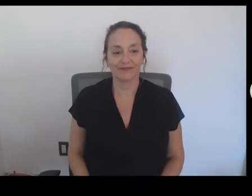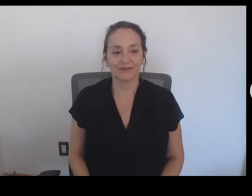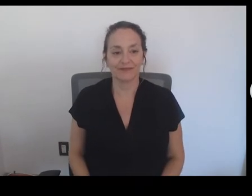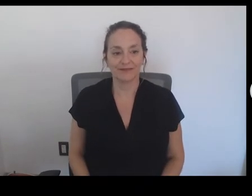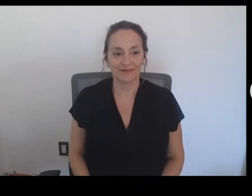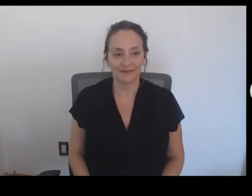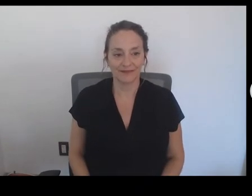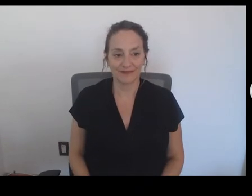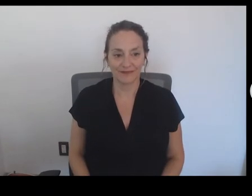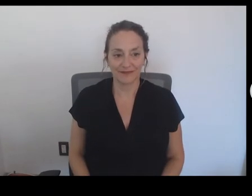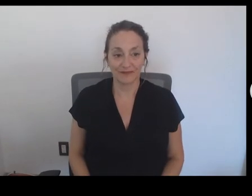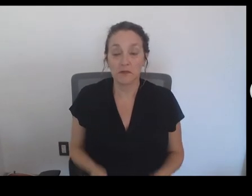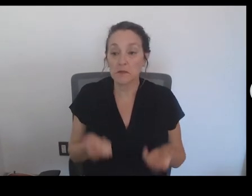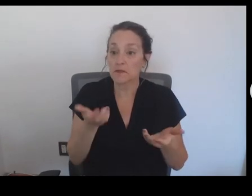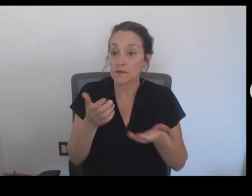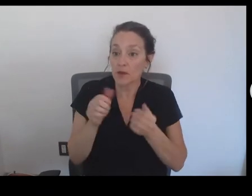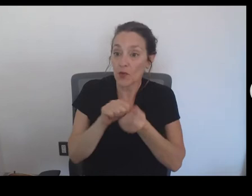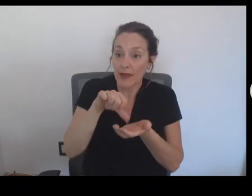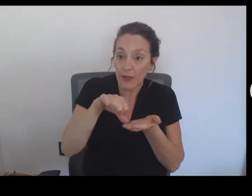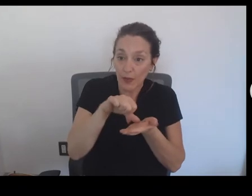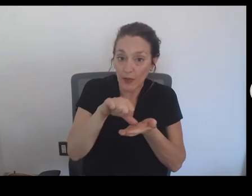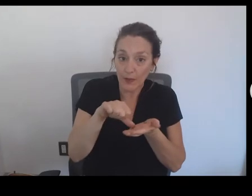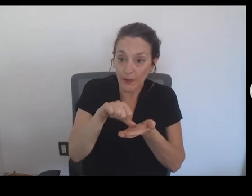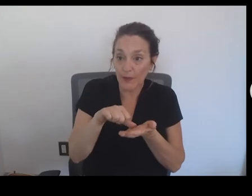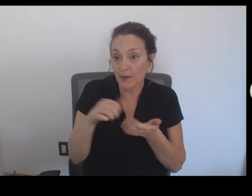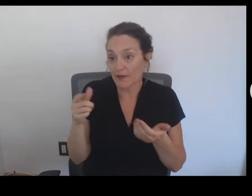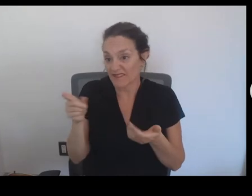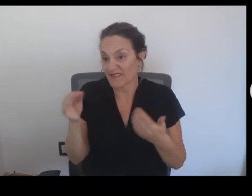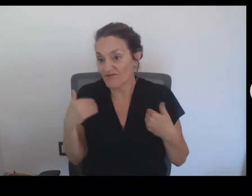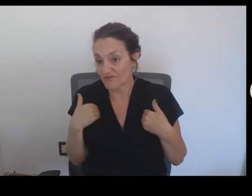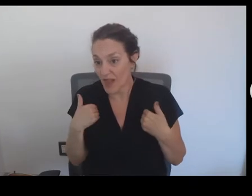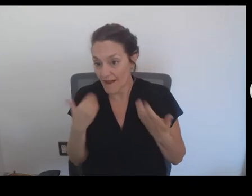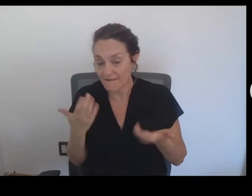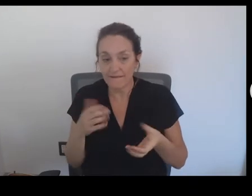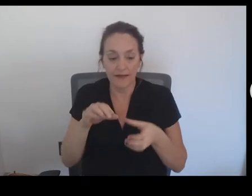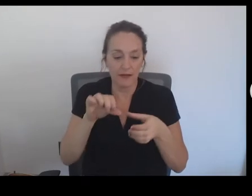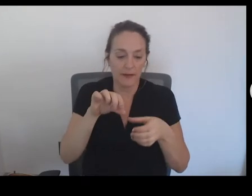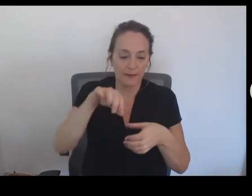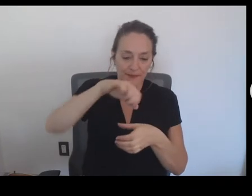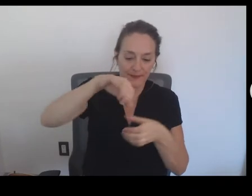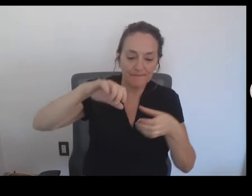if you have some glue at home, this is a good time to put a little bit of glue